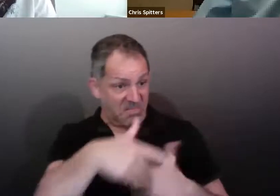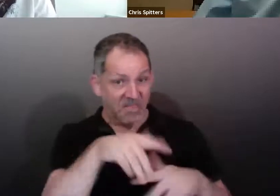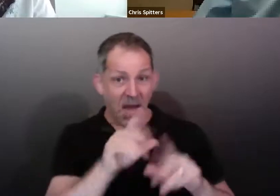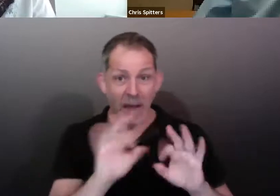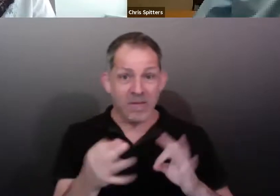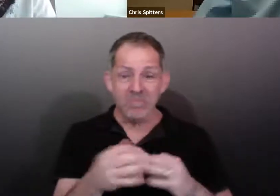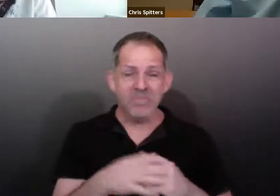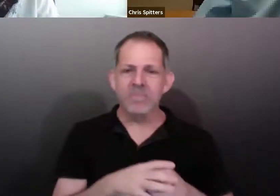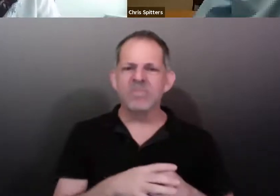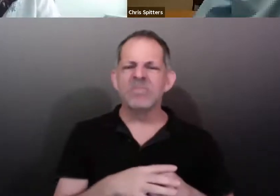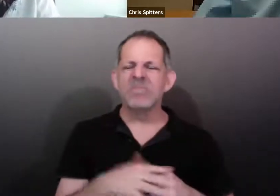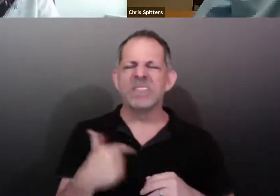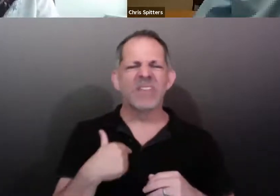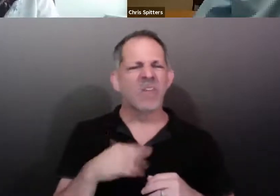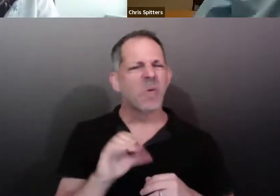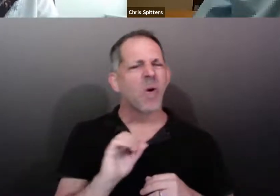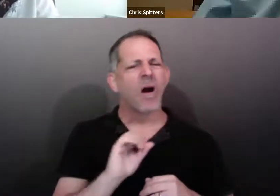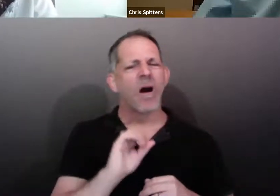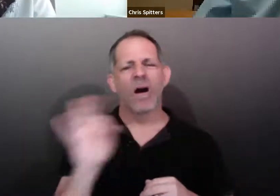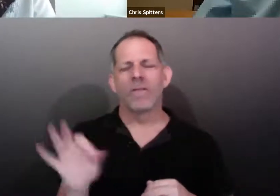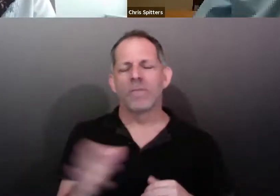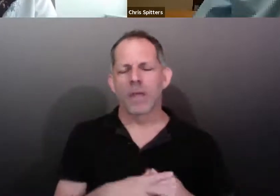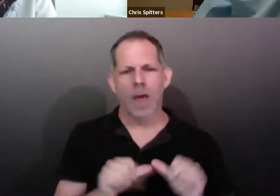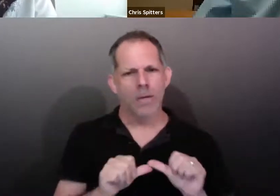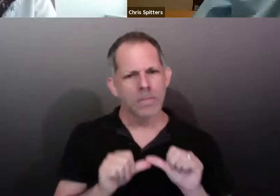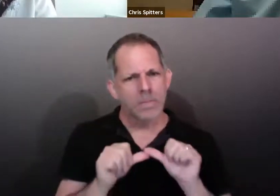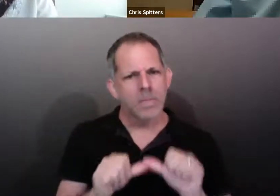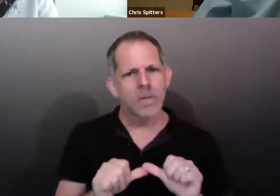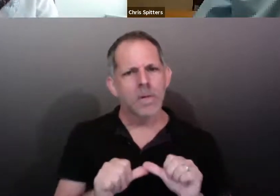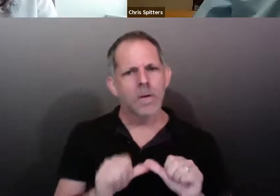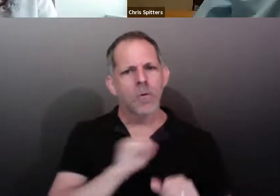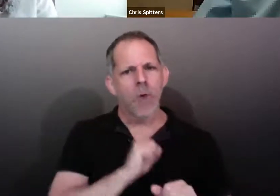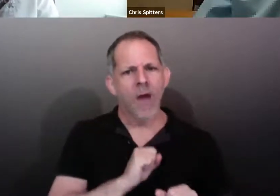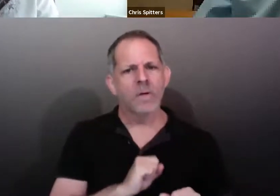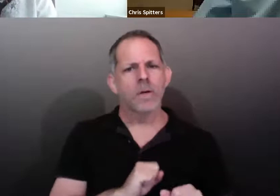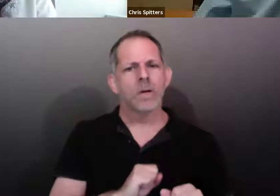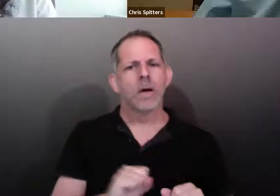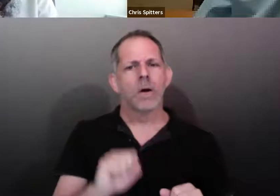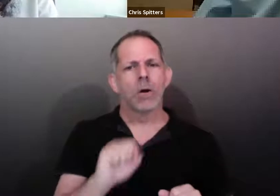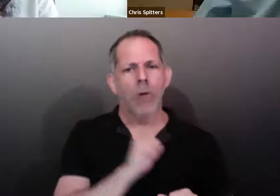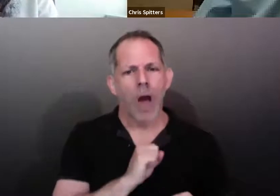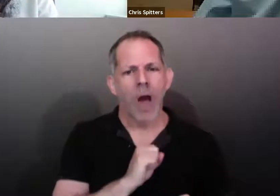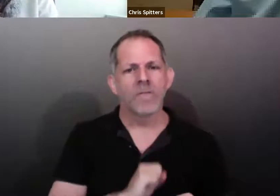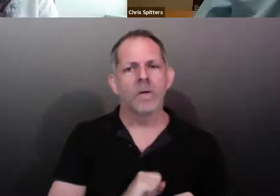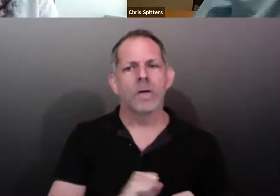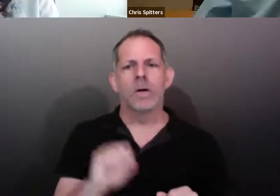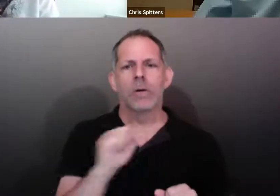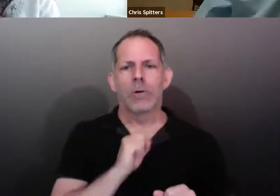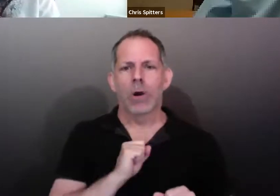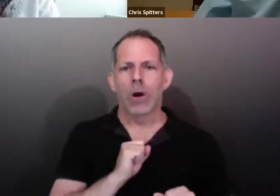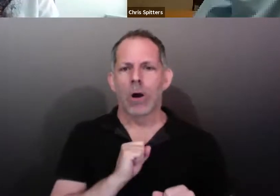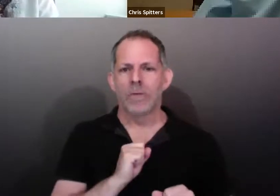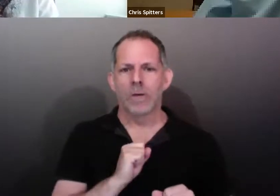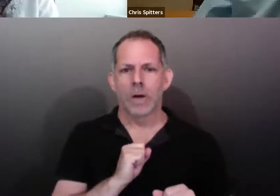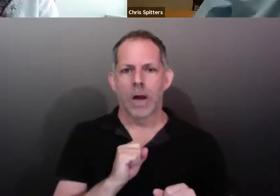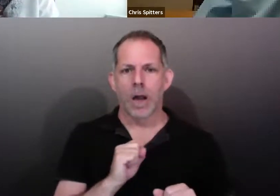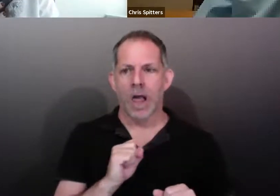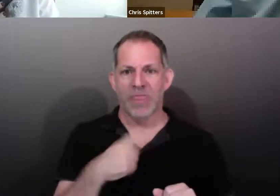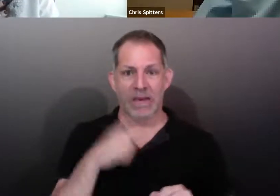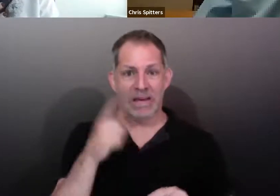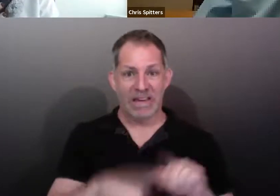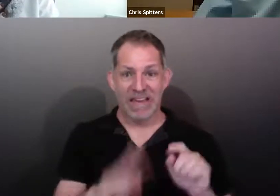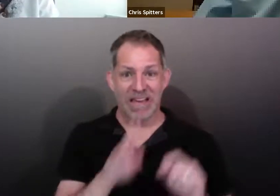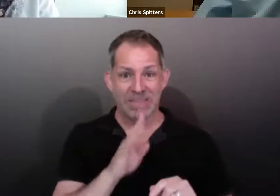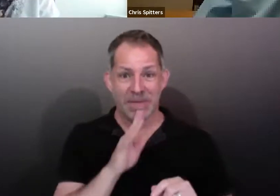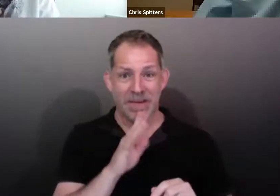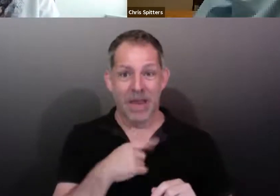I couldn't talk without coughing, and it's hard to explain. It was different than anything I had ever